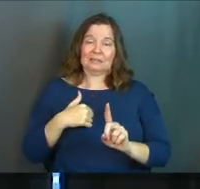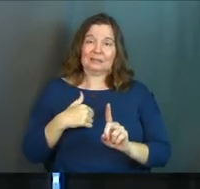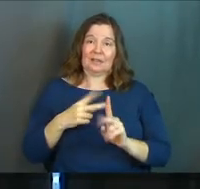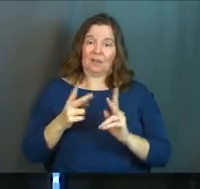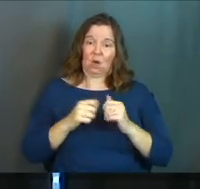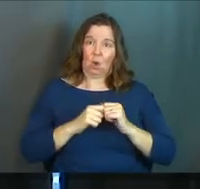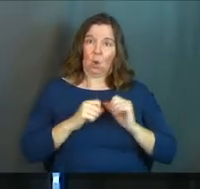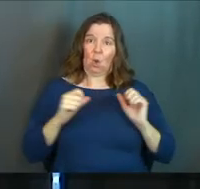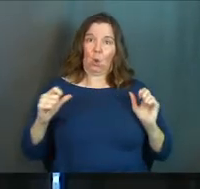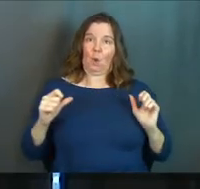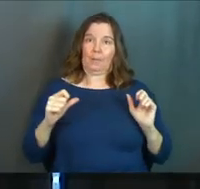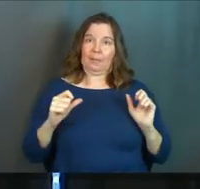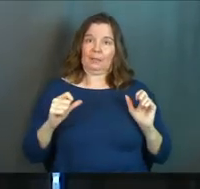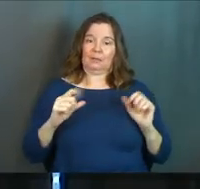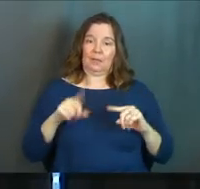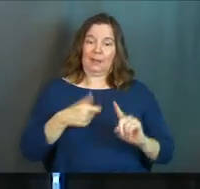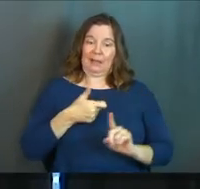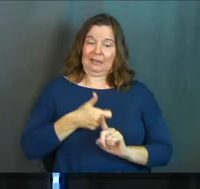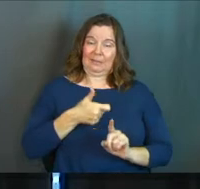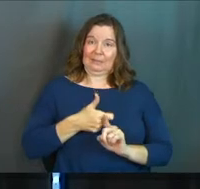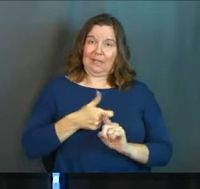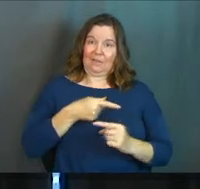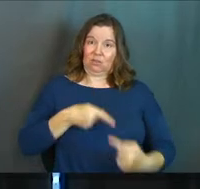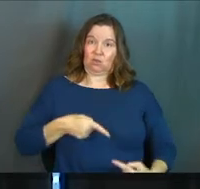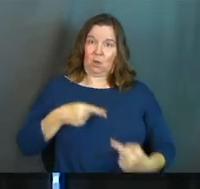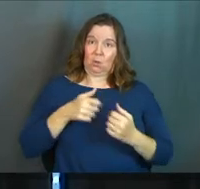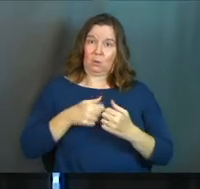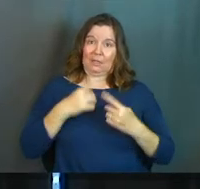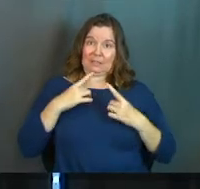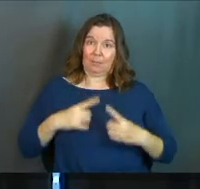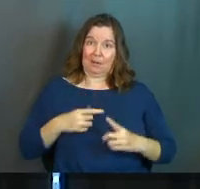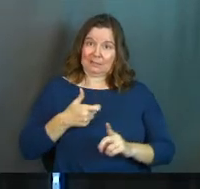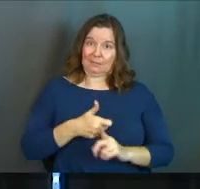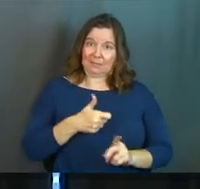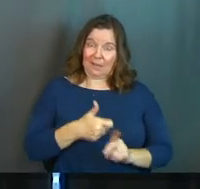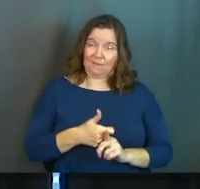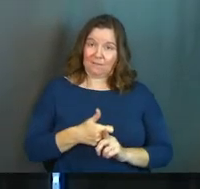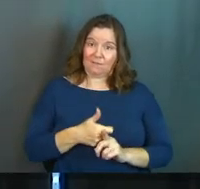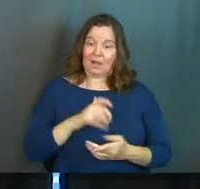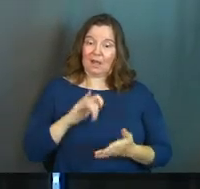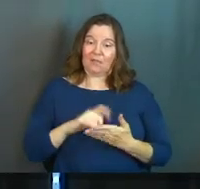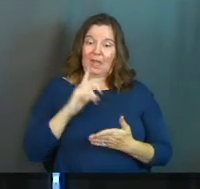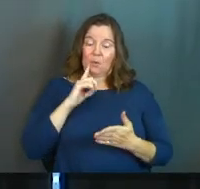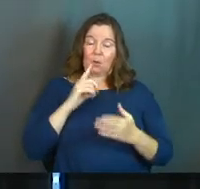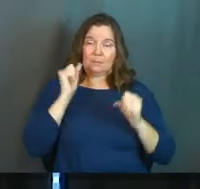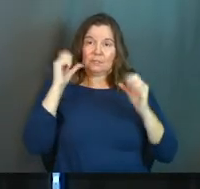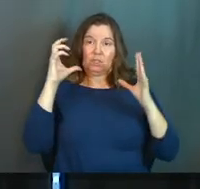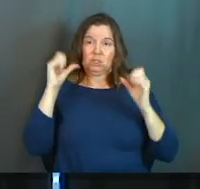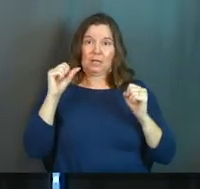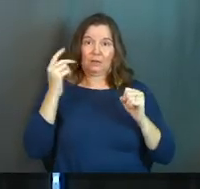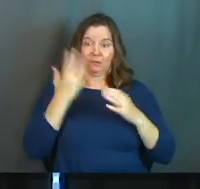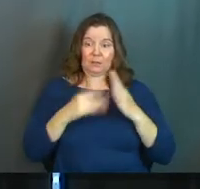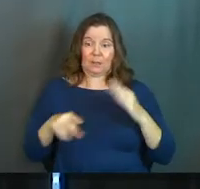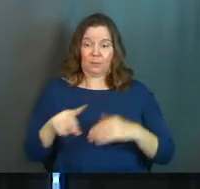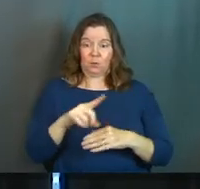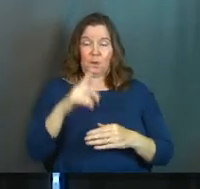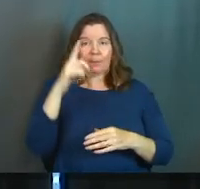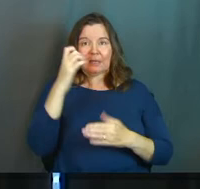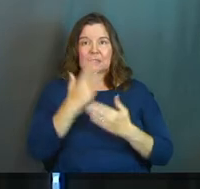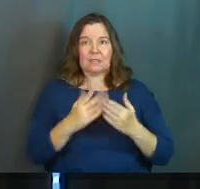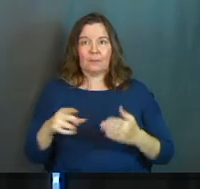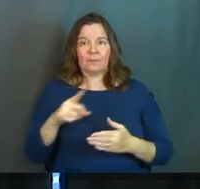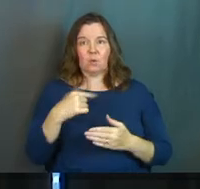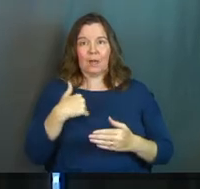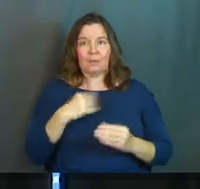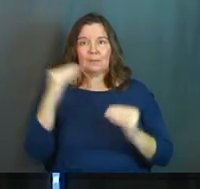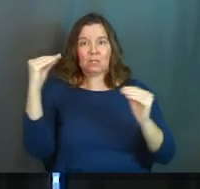very open with the public about the fact that he struggles with depression himself, and that's going to be shocking news for some of you, because some